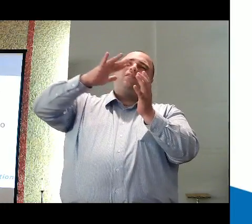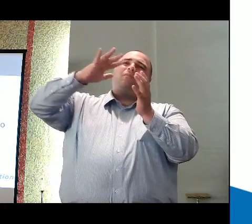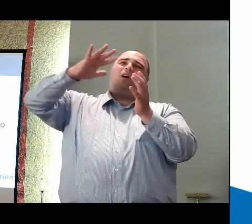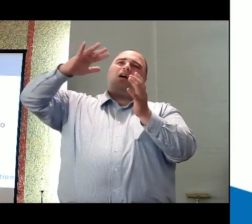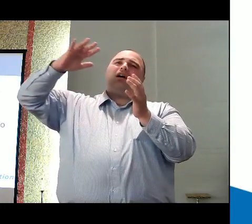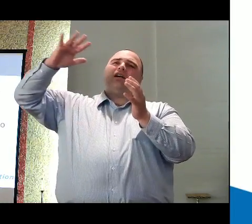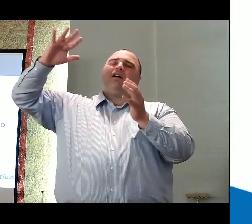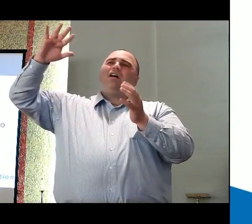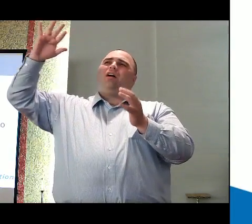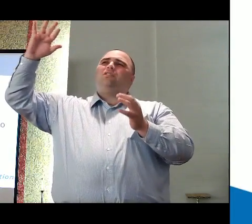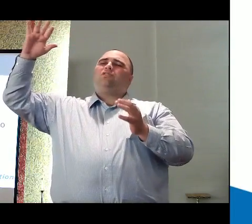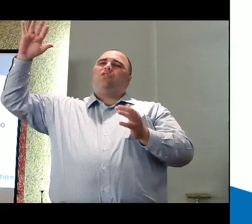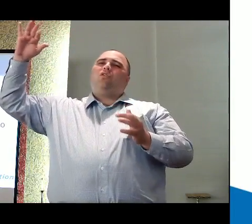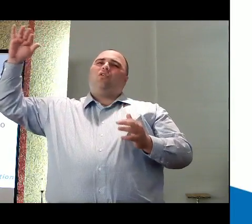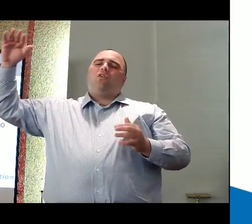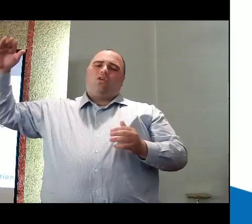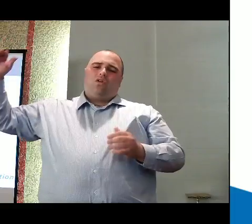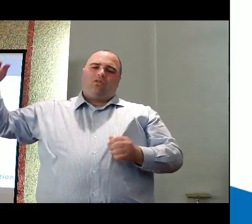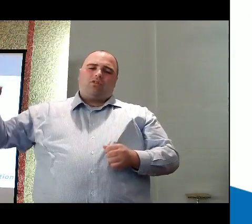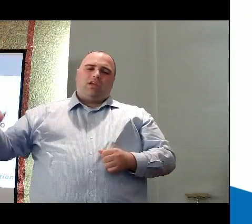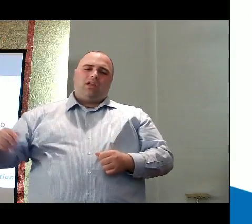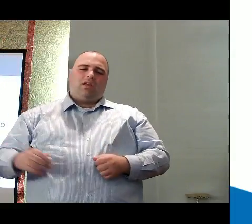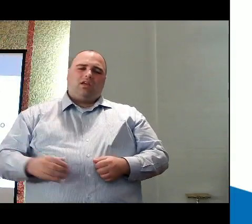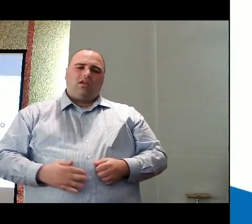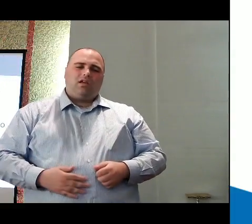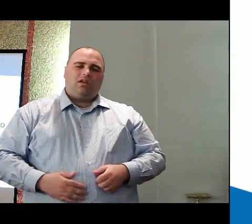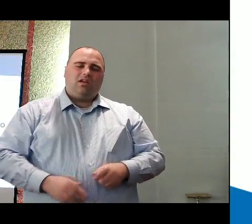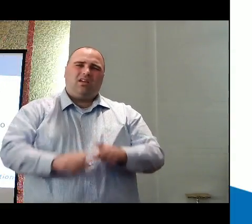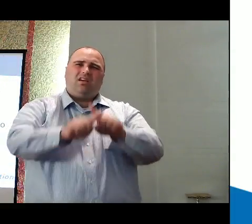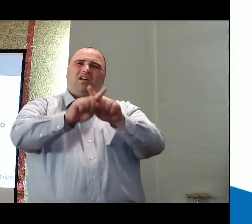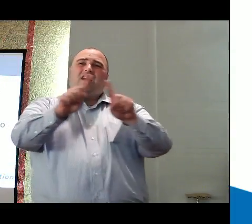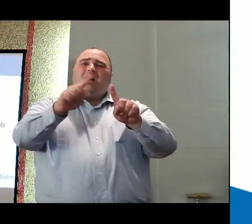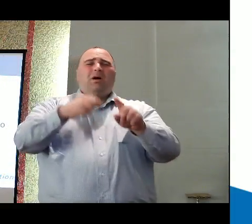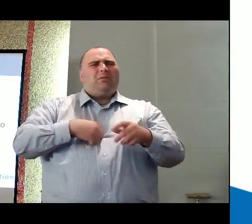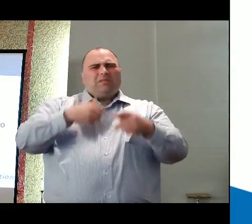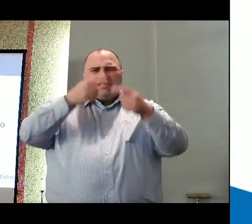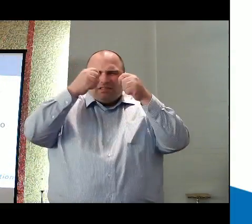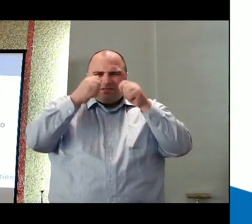seeing my God's glory,